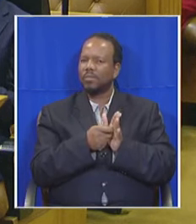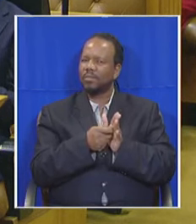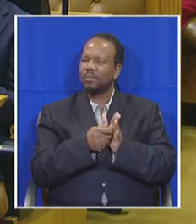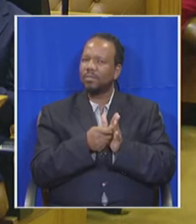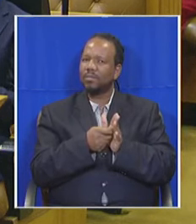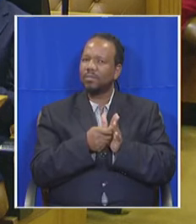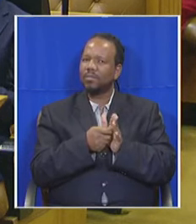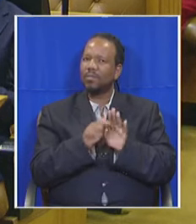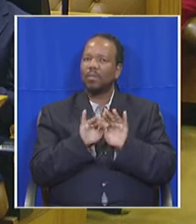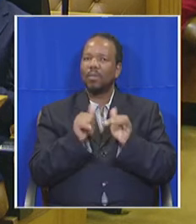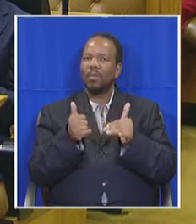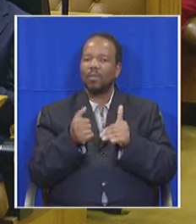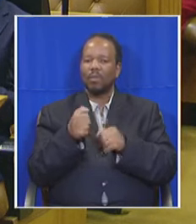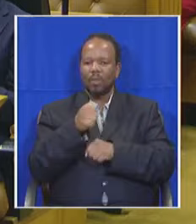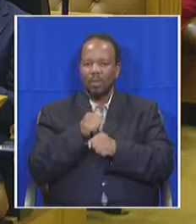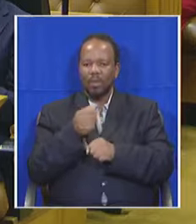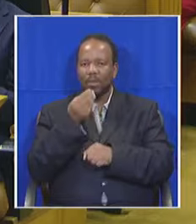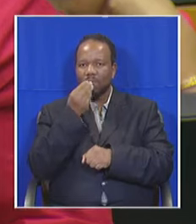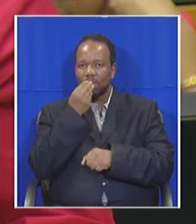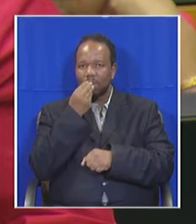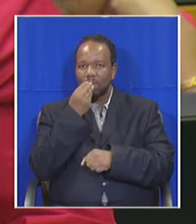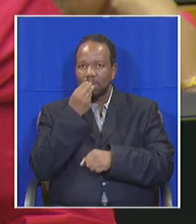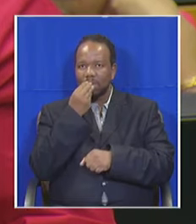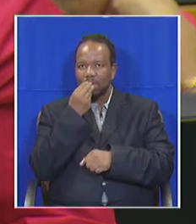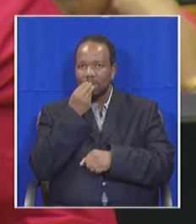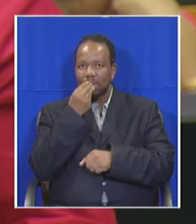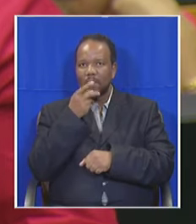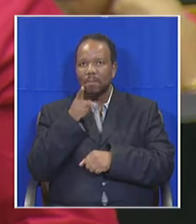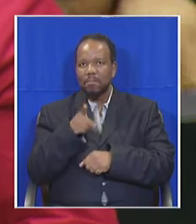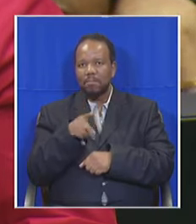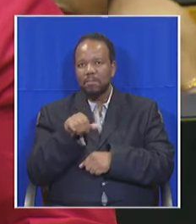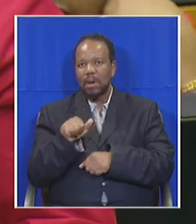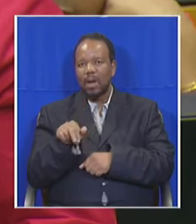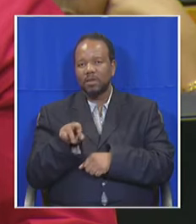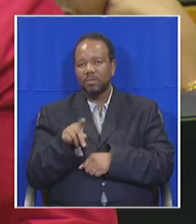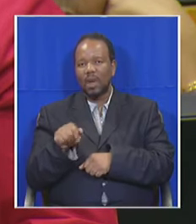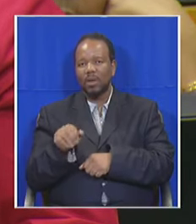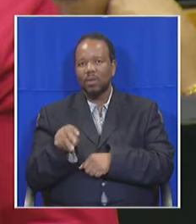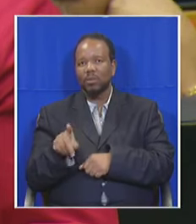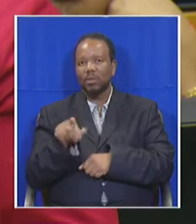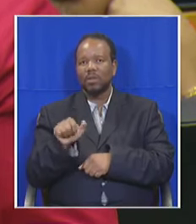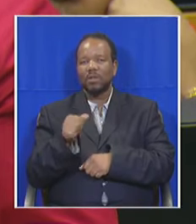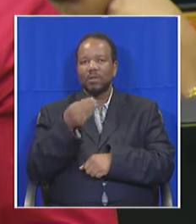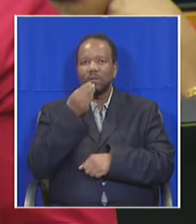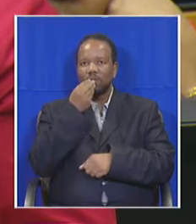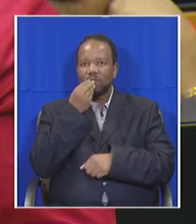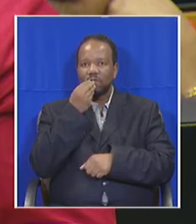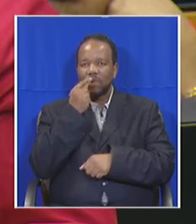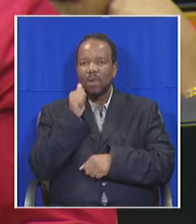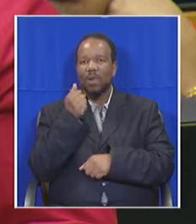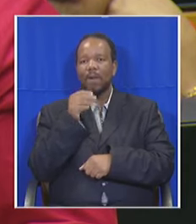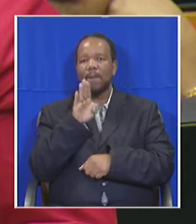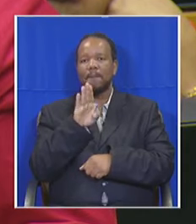the caterers and eating facilities of Parliament Kitchen. Further note that these important food items include butter from